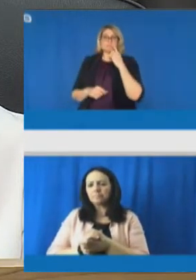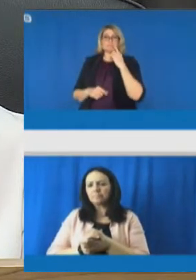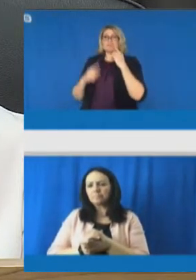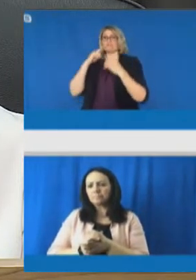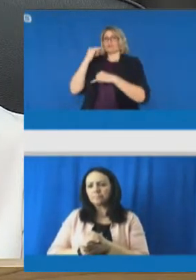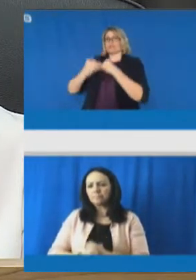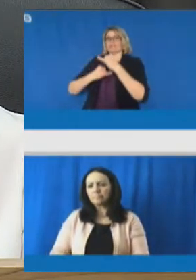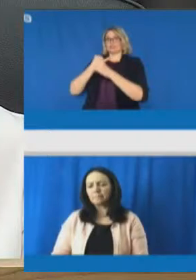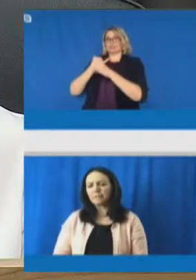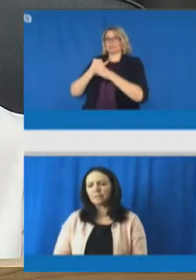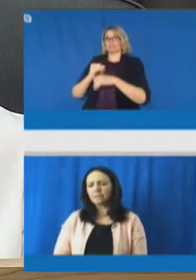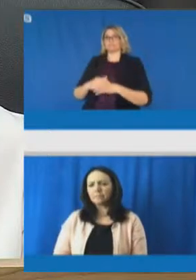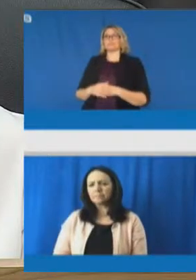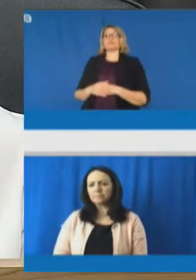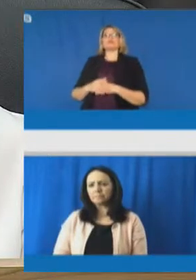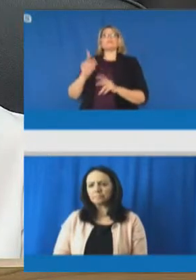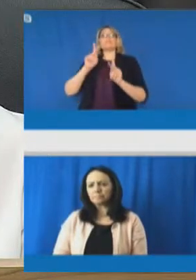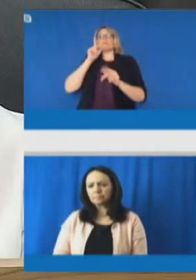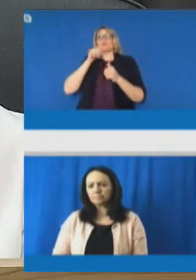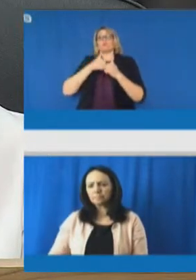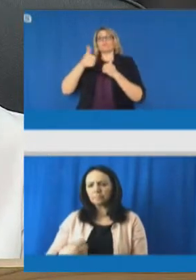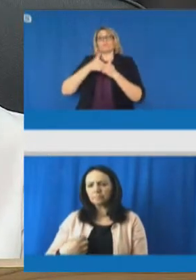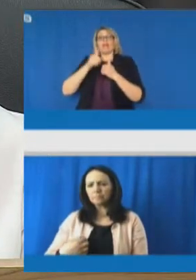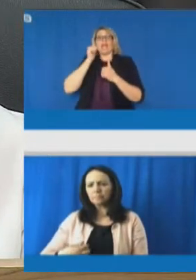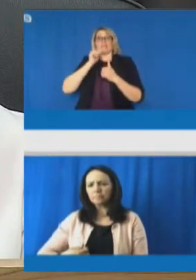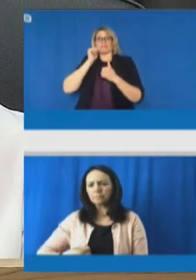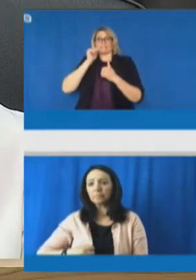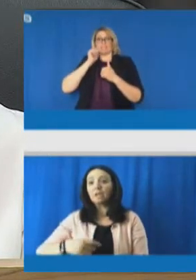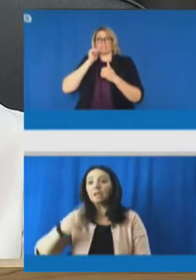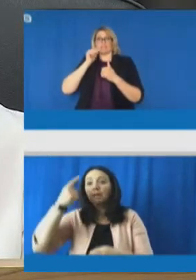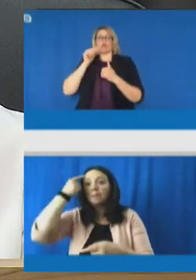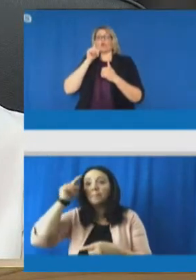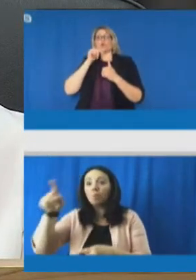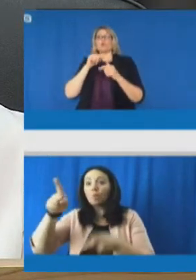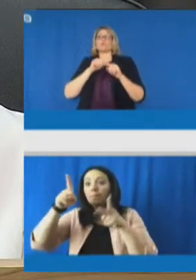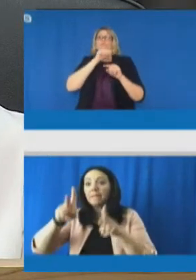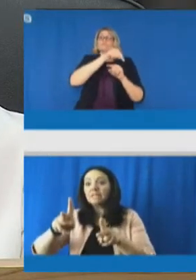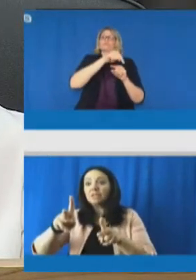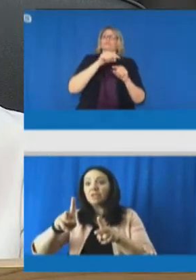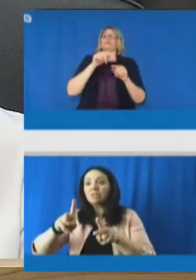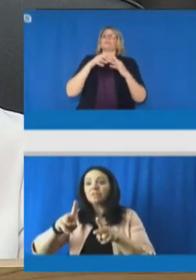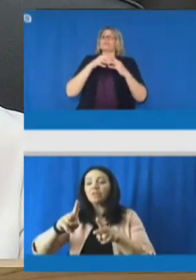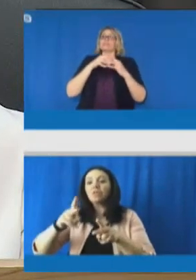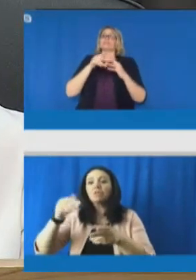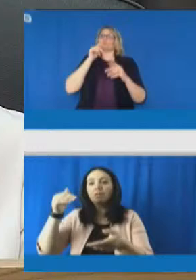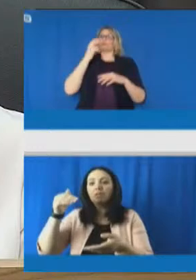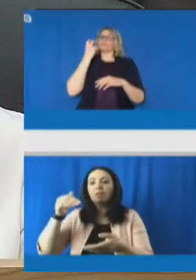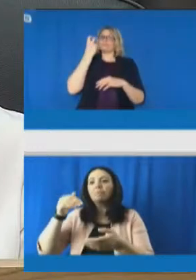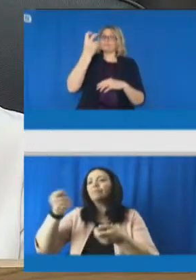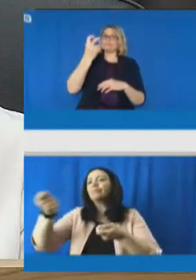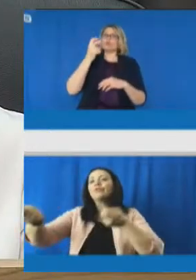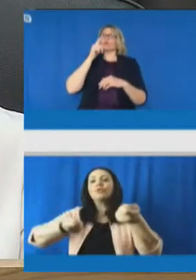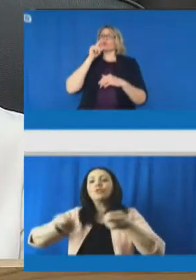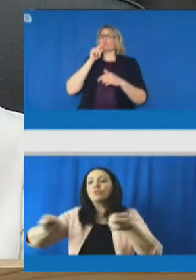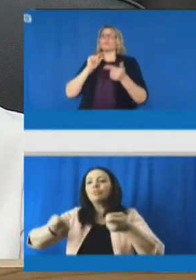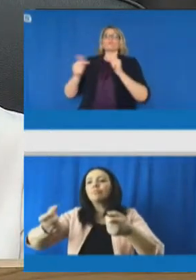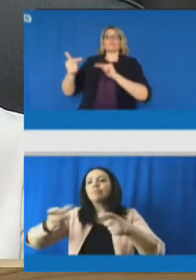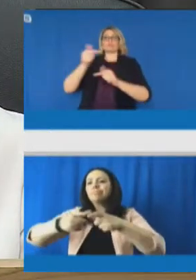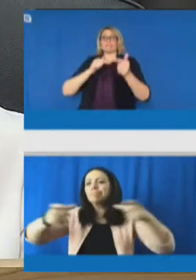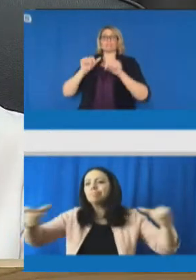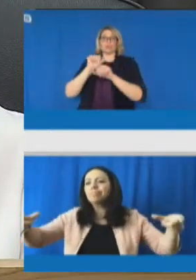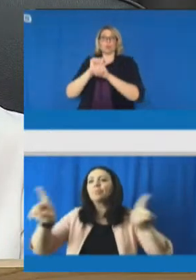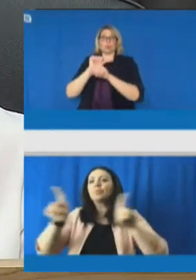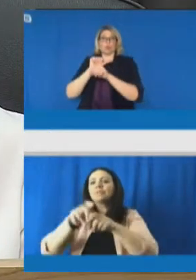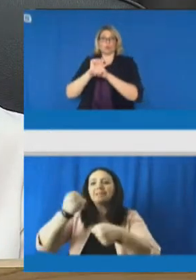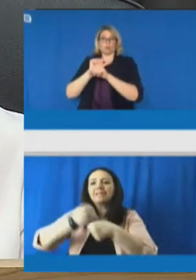of COVID-19 and to protect themselves after that 14-day period. With regards to opening the borders and any